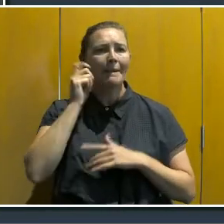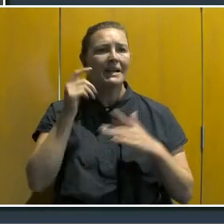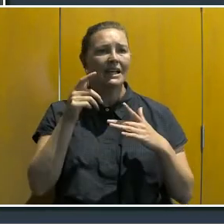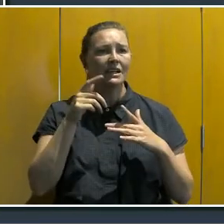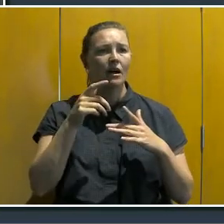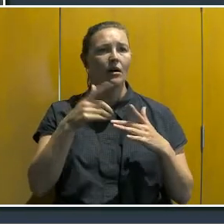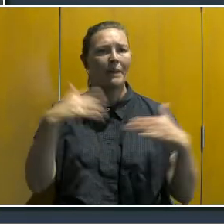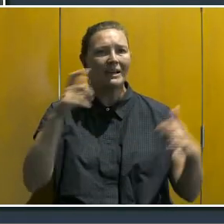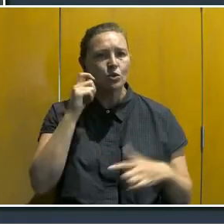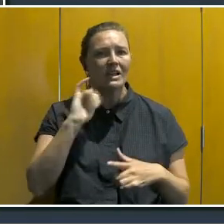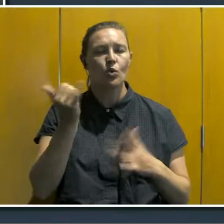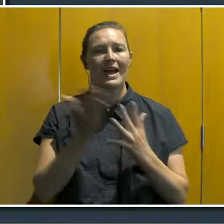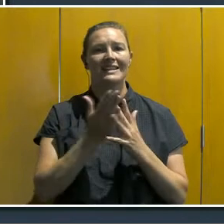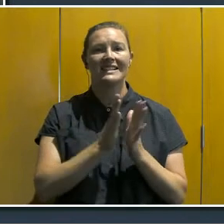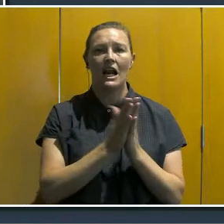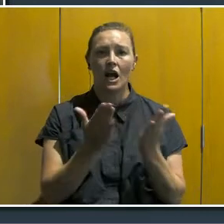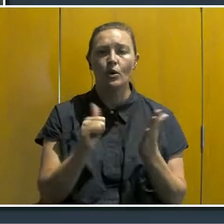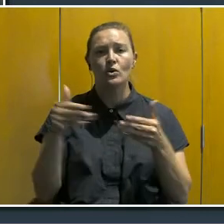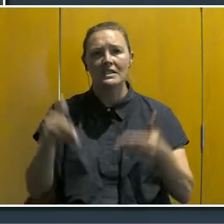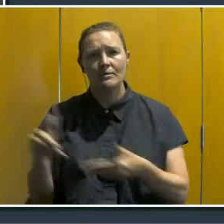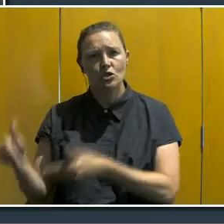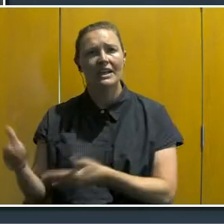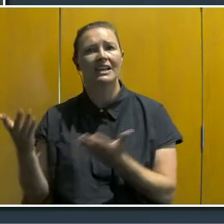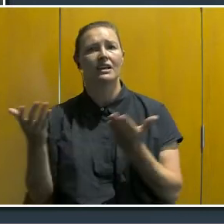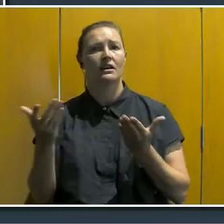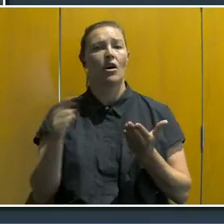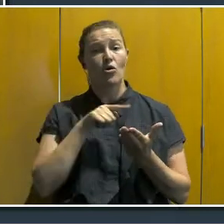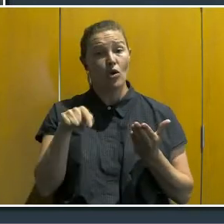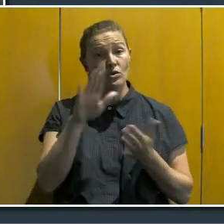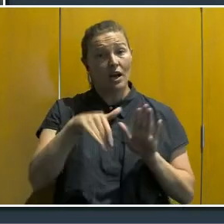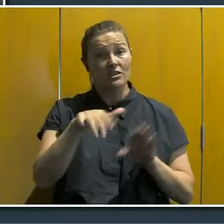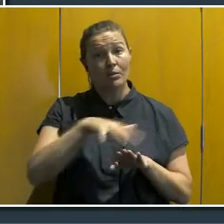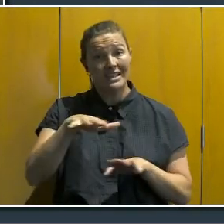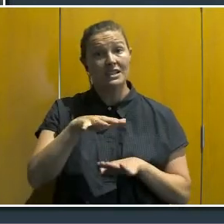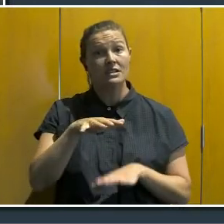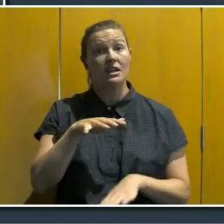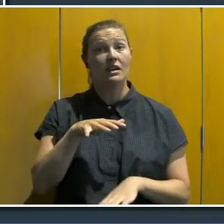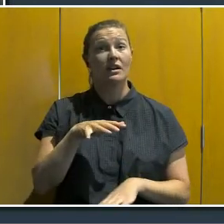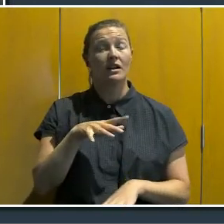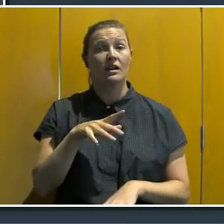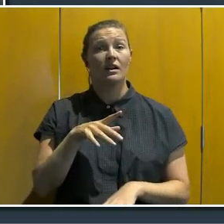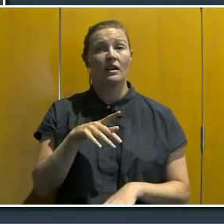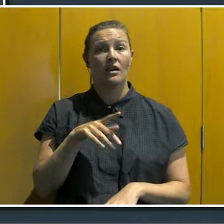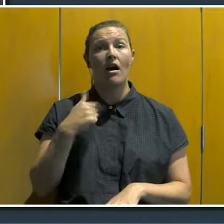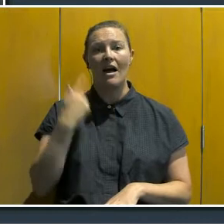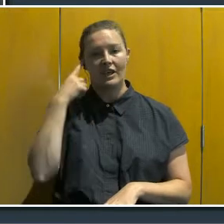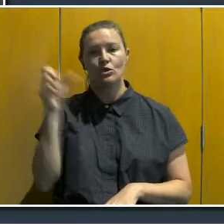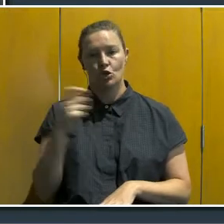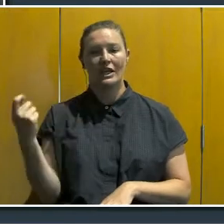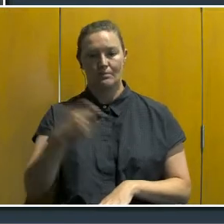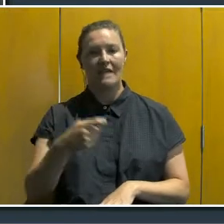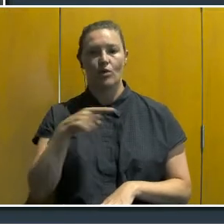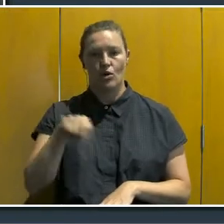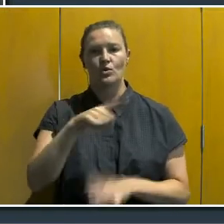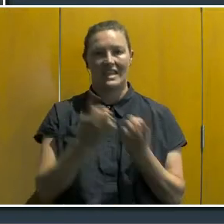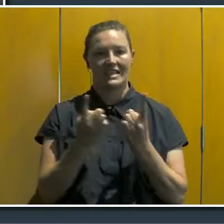to the library, the cemetery, those sorts of places. Do you feel I feel we should be paying for that. Okay. Yeah. Thank